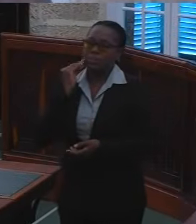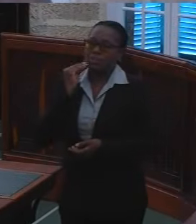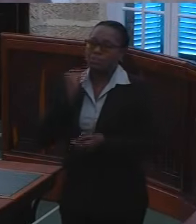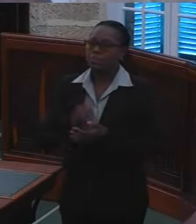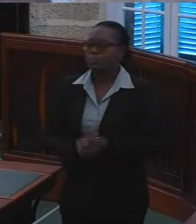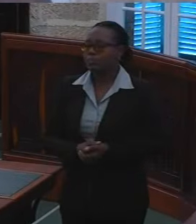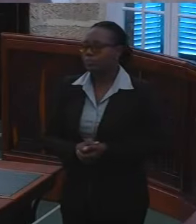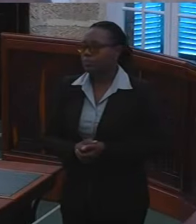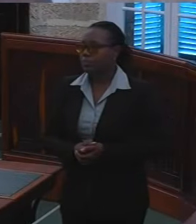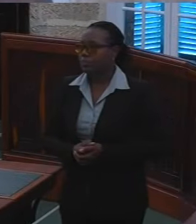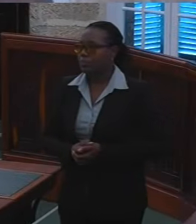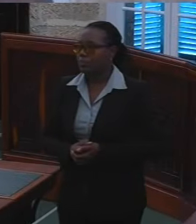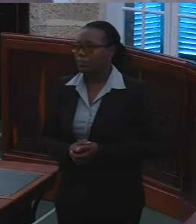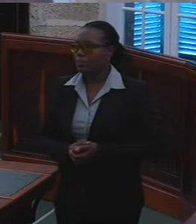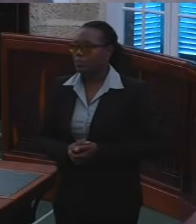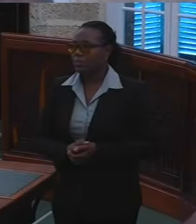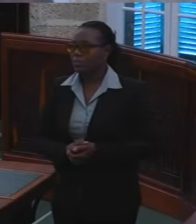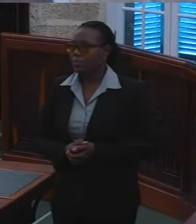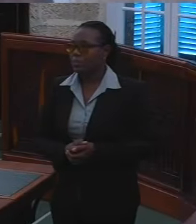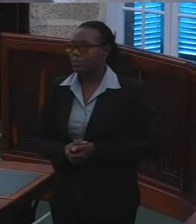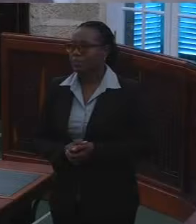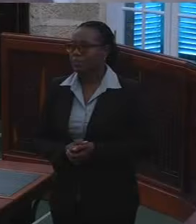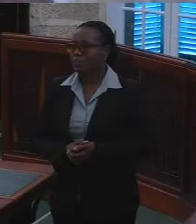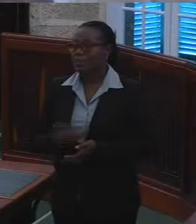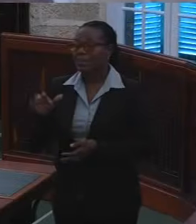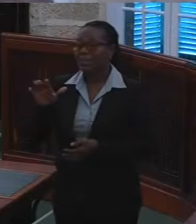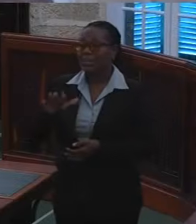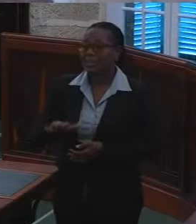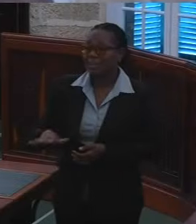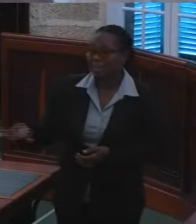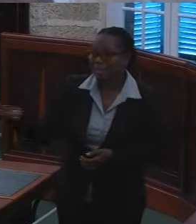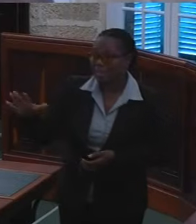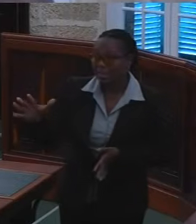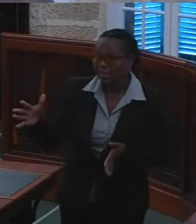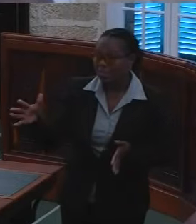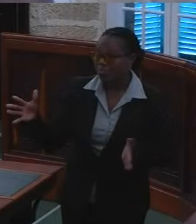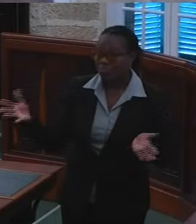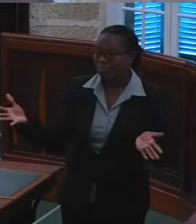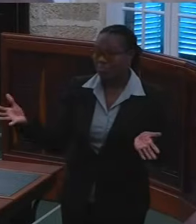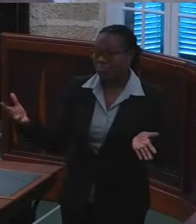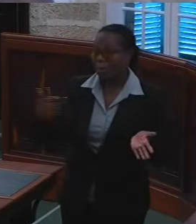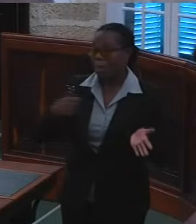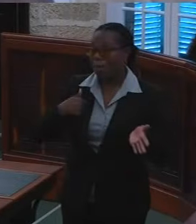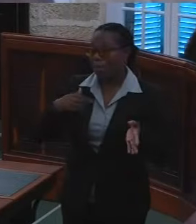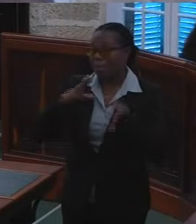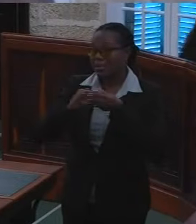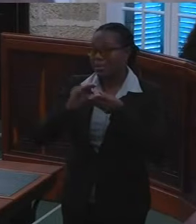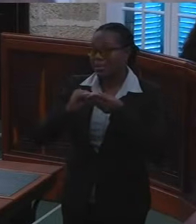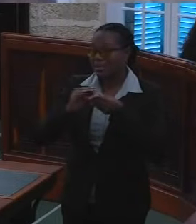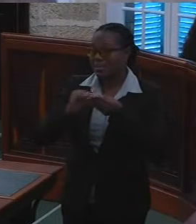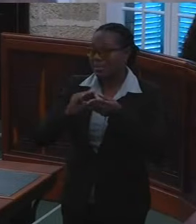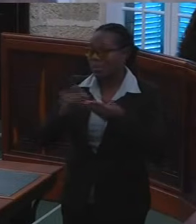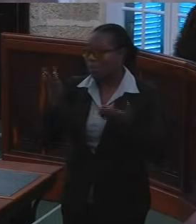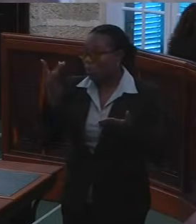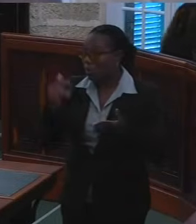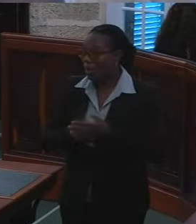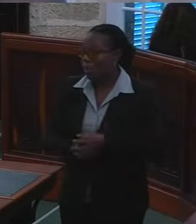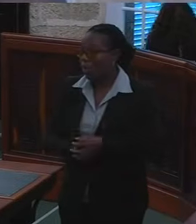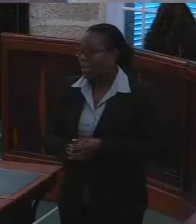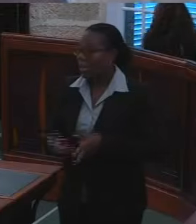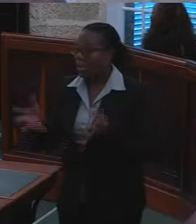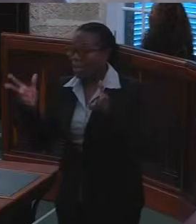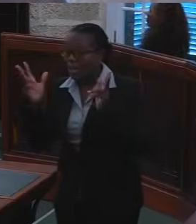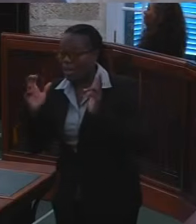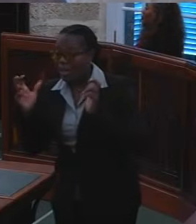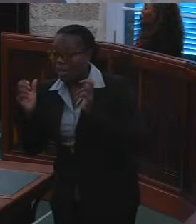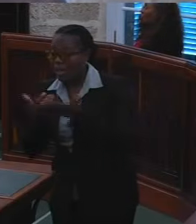in the thermosphere. I am speaking because I hear these things and I have been inundated